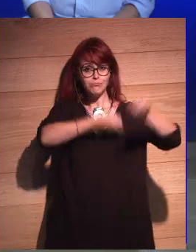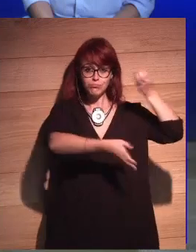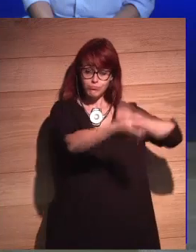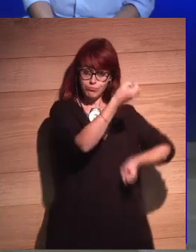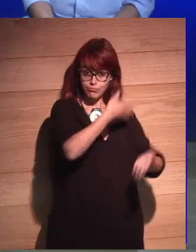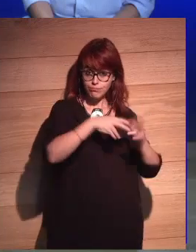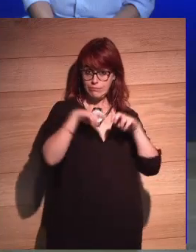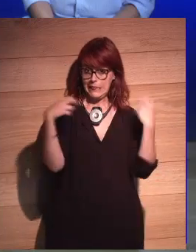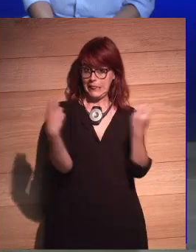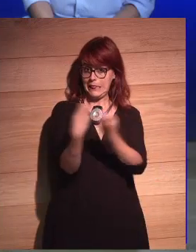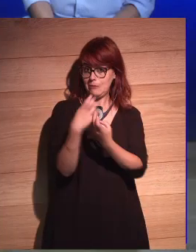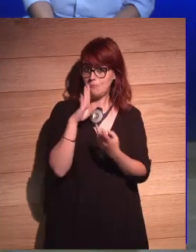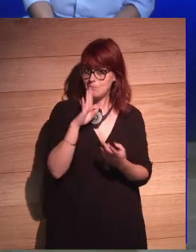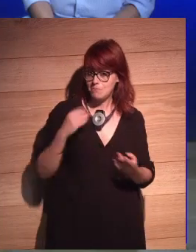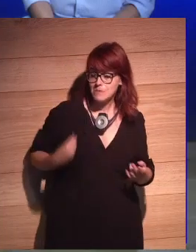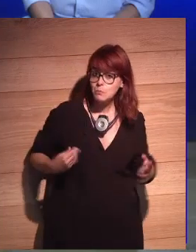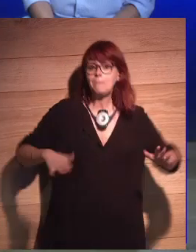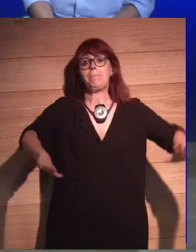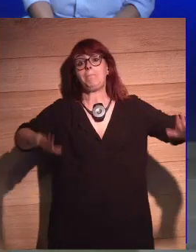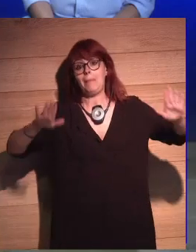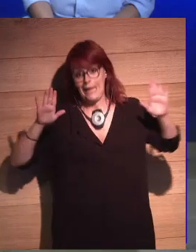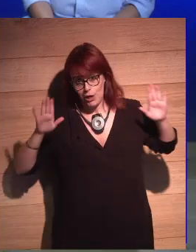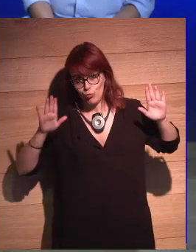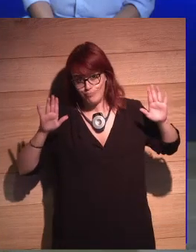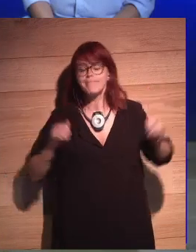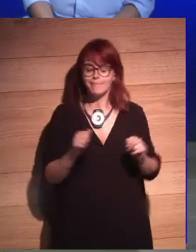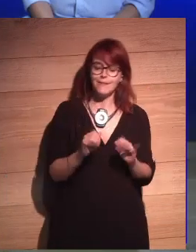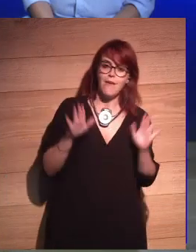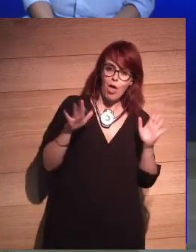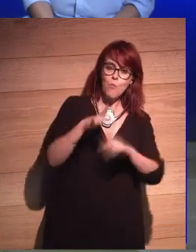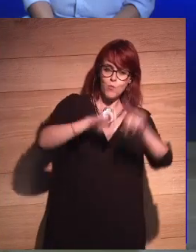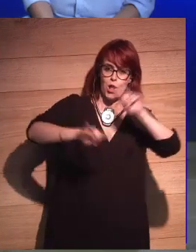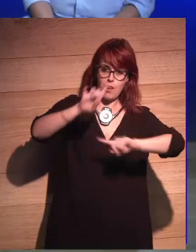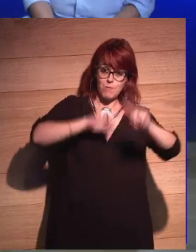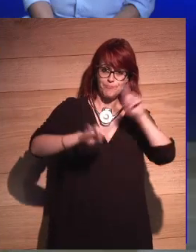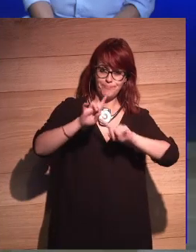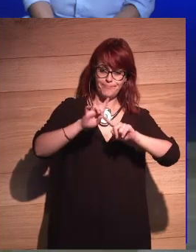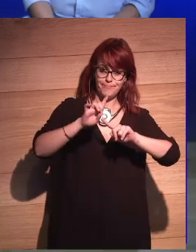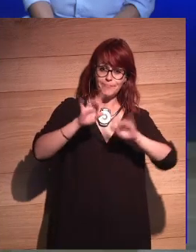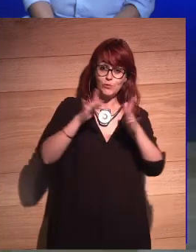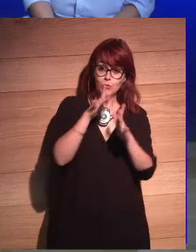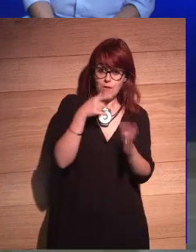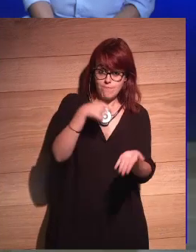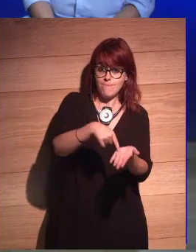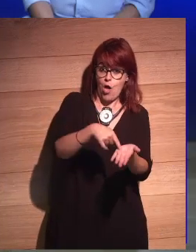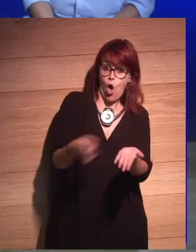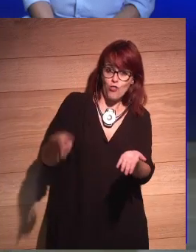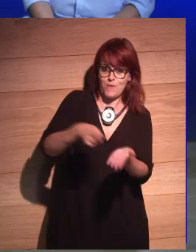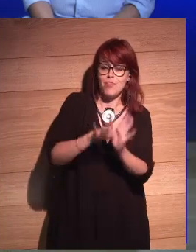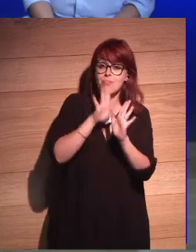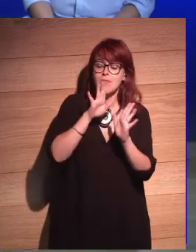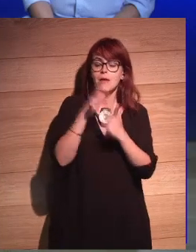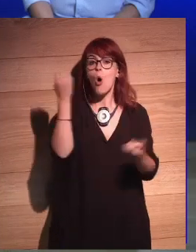them among all of them. But there's a problem that I would like